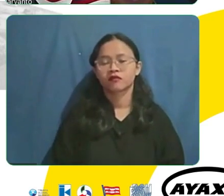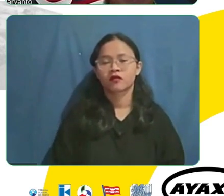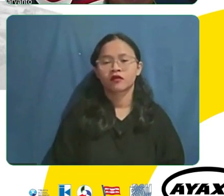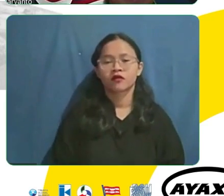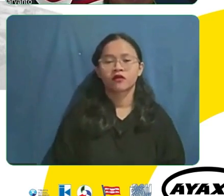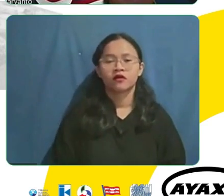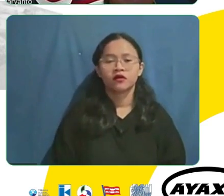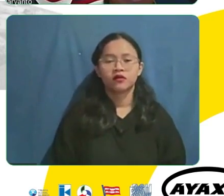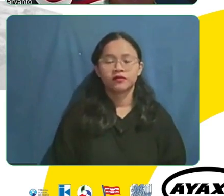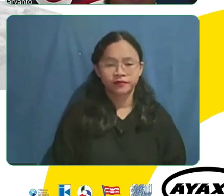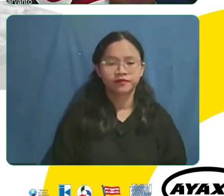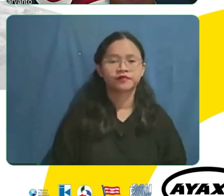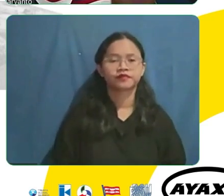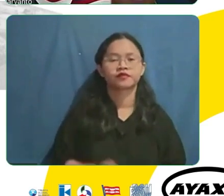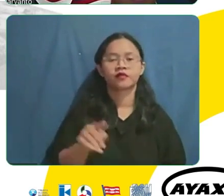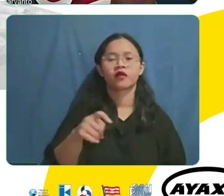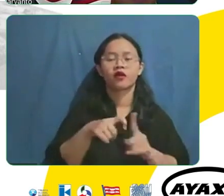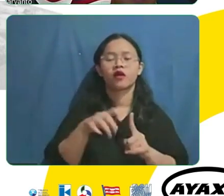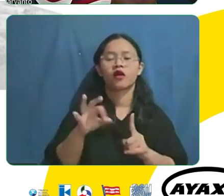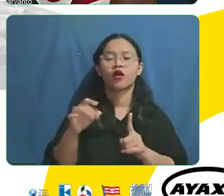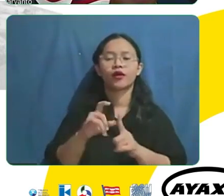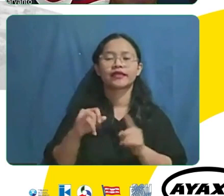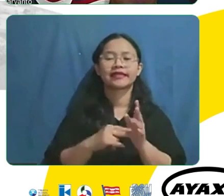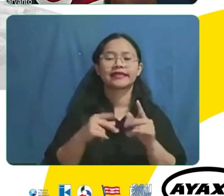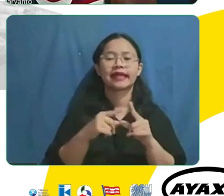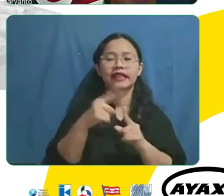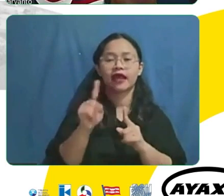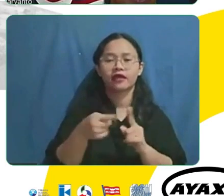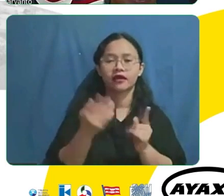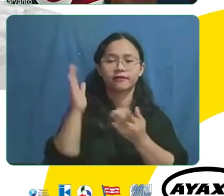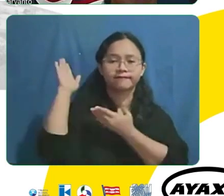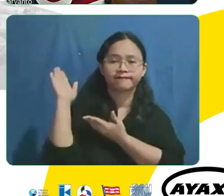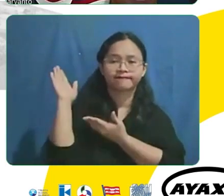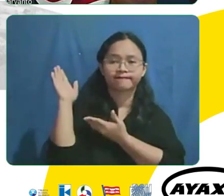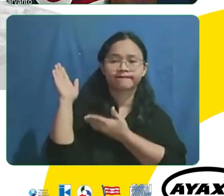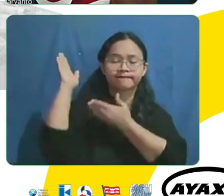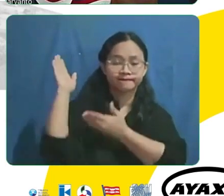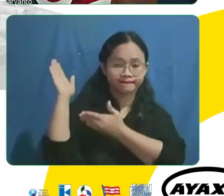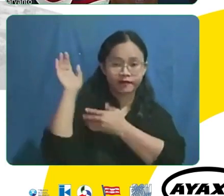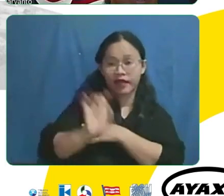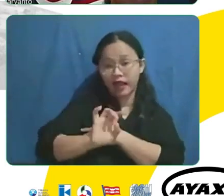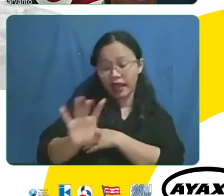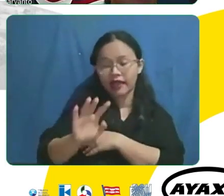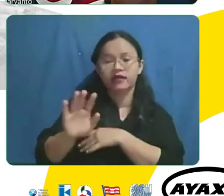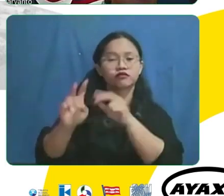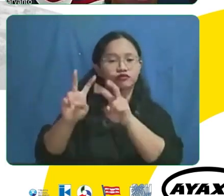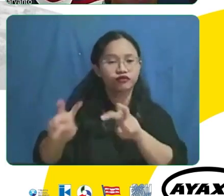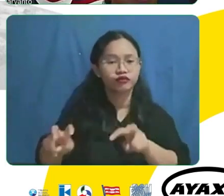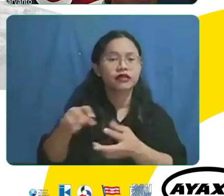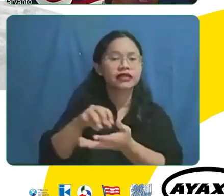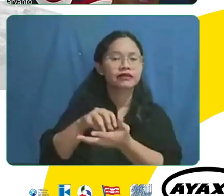And we can see here in Padang, yeah, those who had experience with dengue hemorrhagic fever is